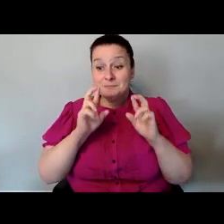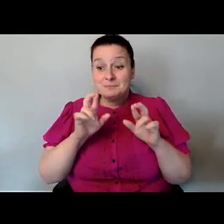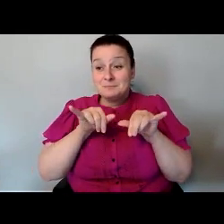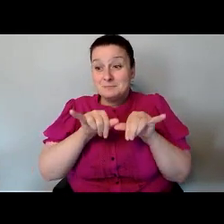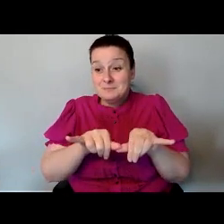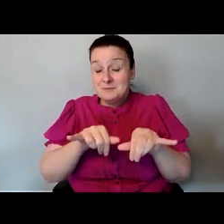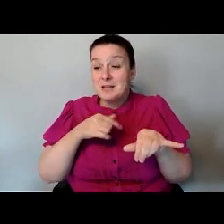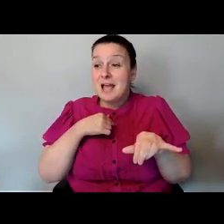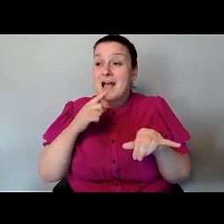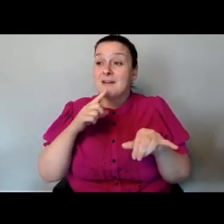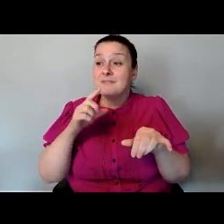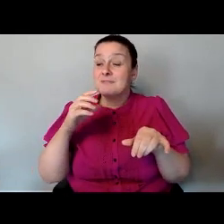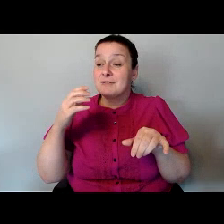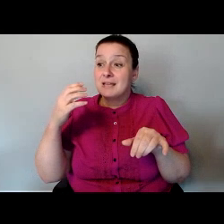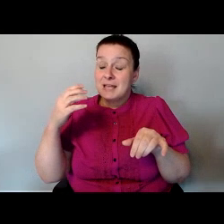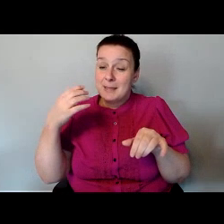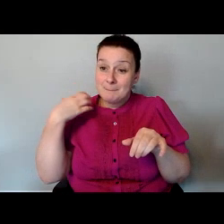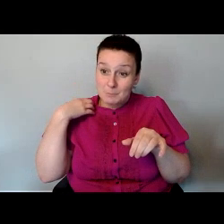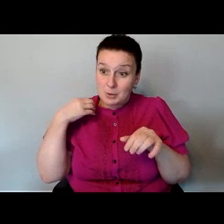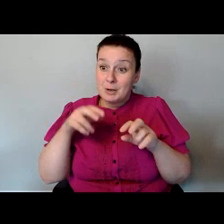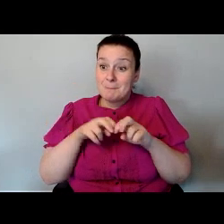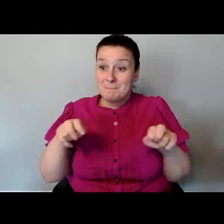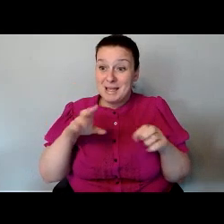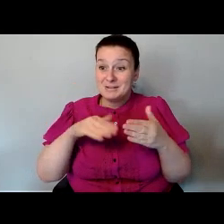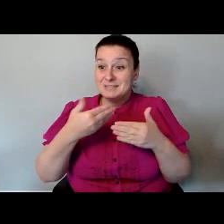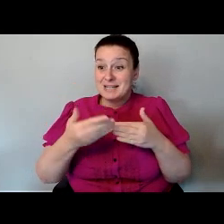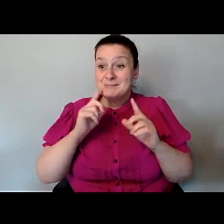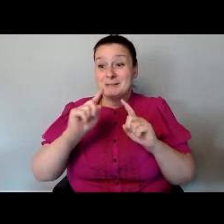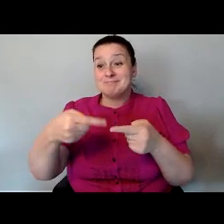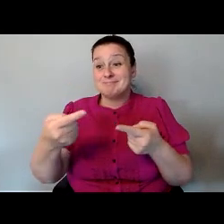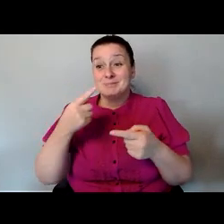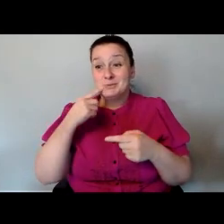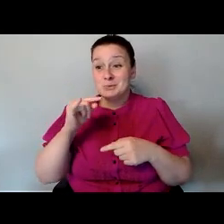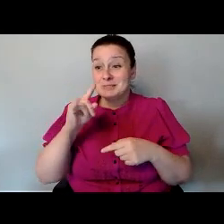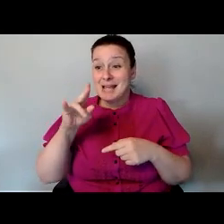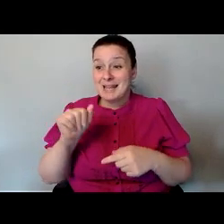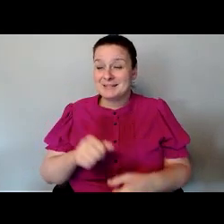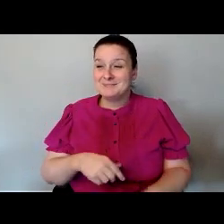have an employer panel next, so I'll turn it back over to Diana. Thanks, everyone.